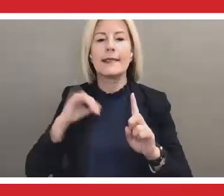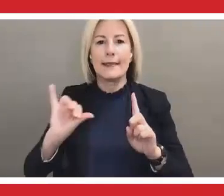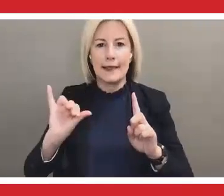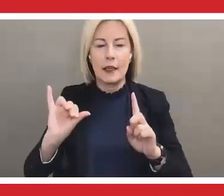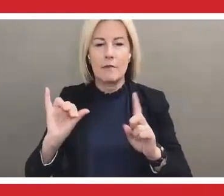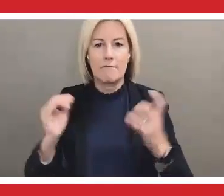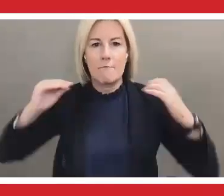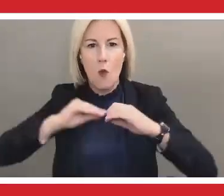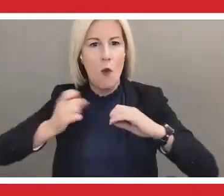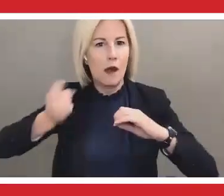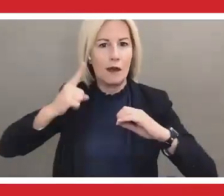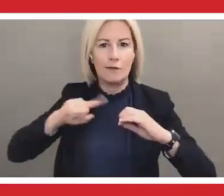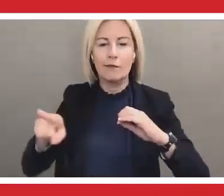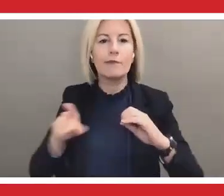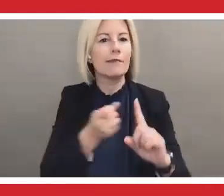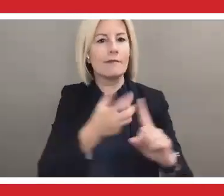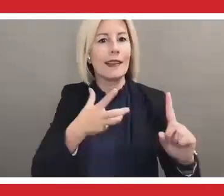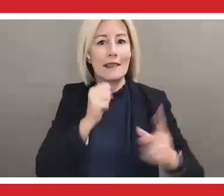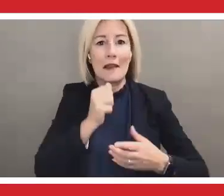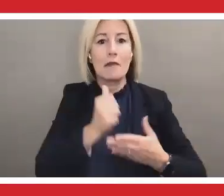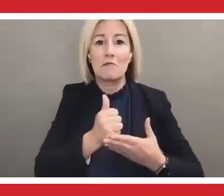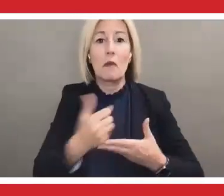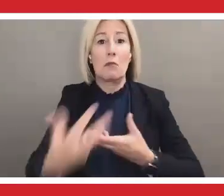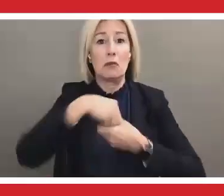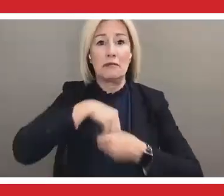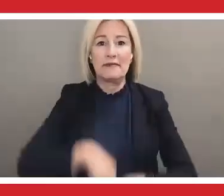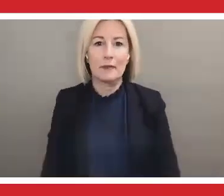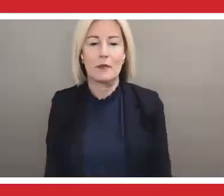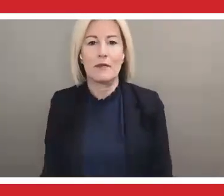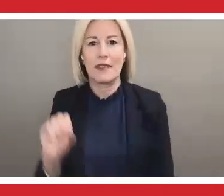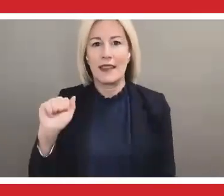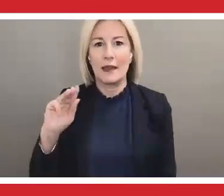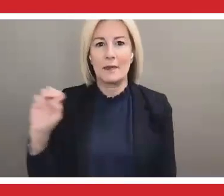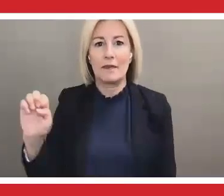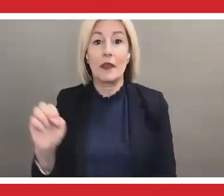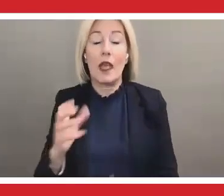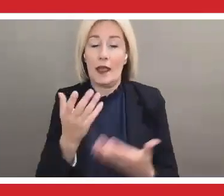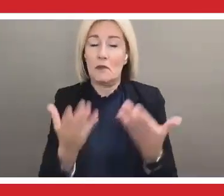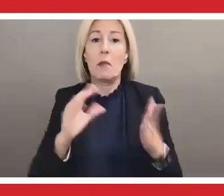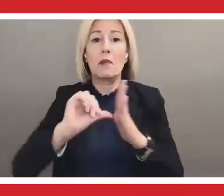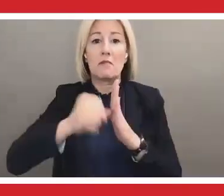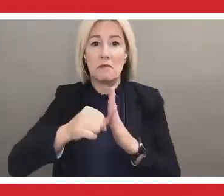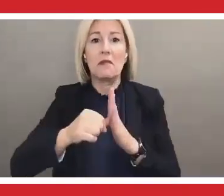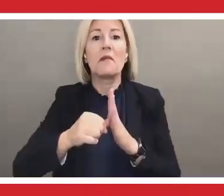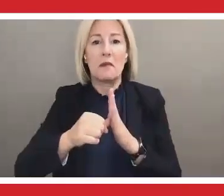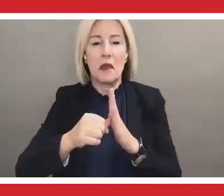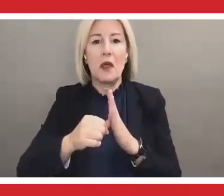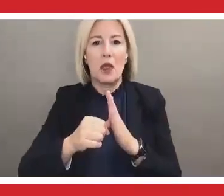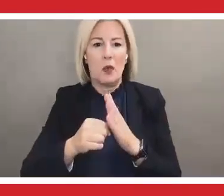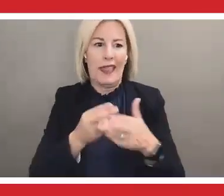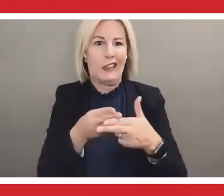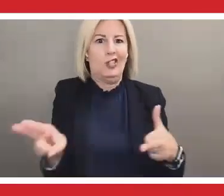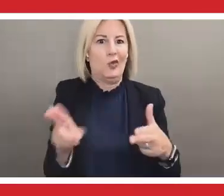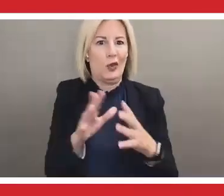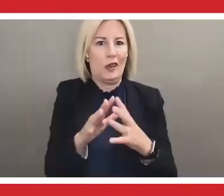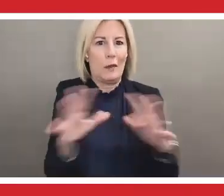not expansion that will help us, but inclusion. Thank you. And it's probably highlighted that in a shorter space of time. So Amir, thank you